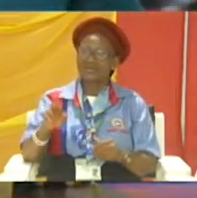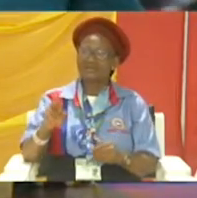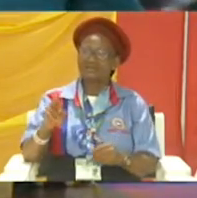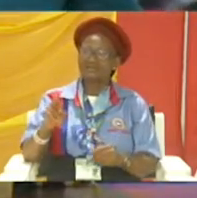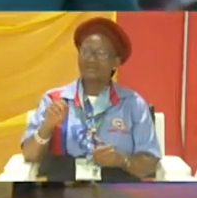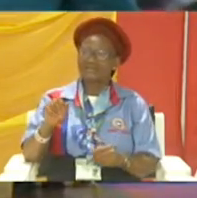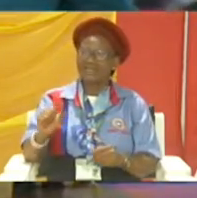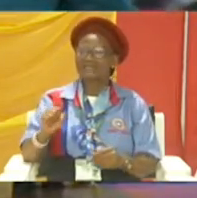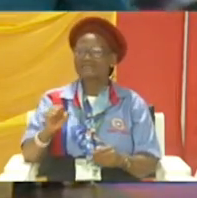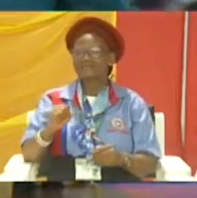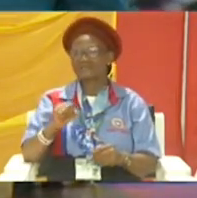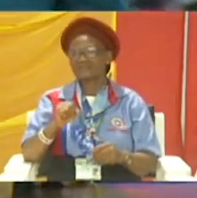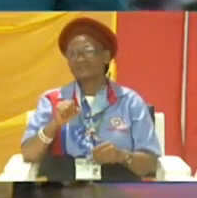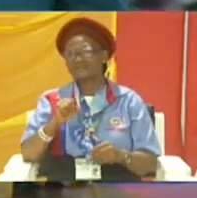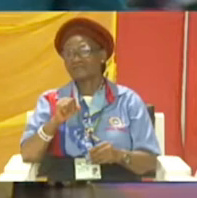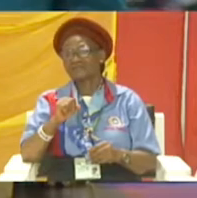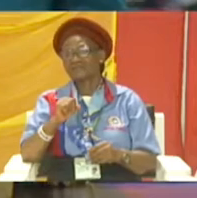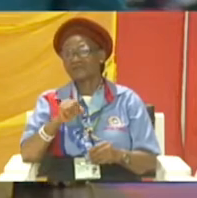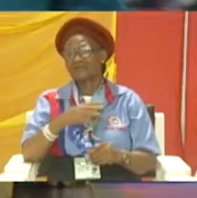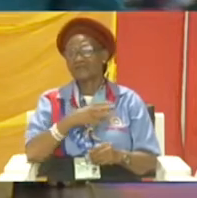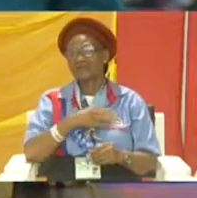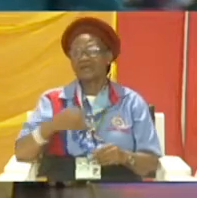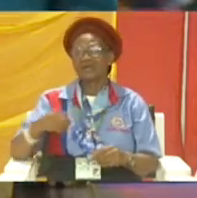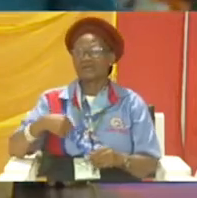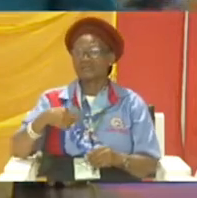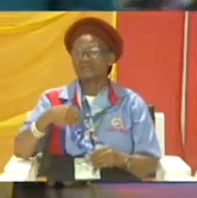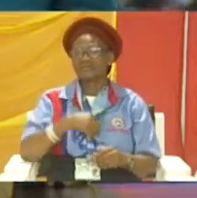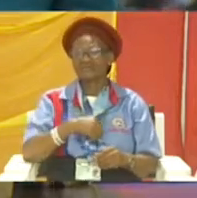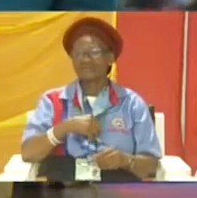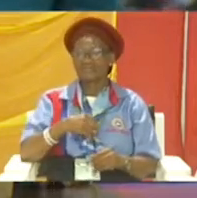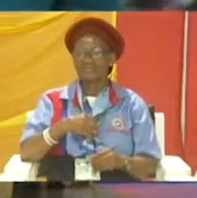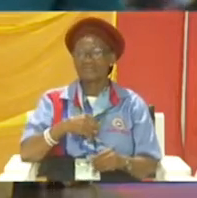And we discovered that